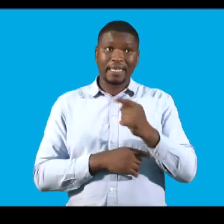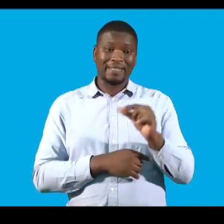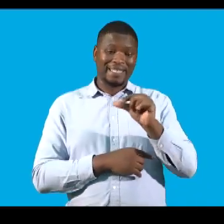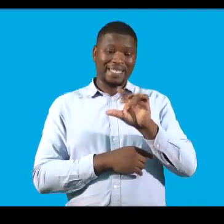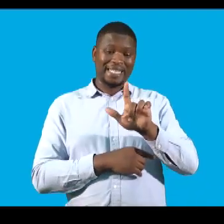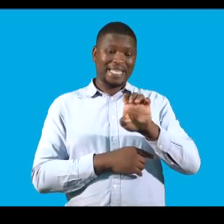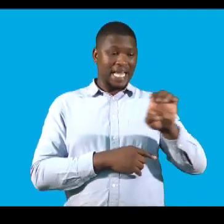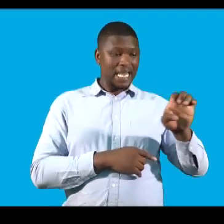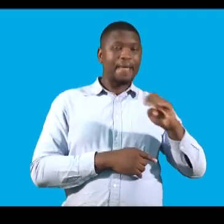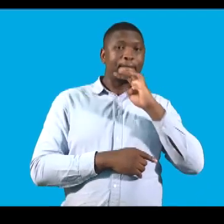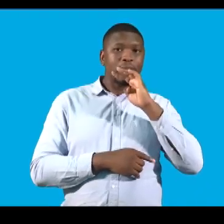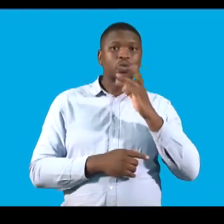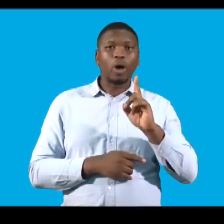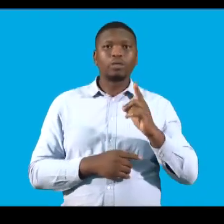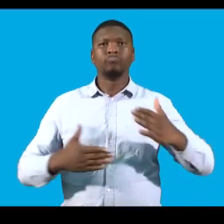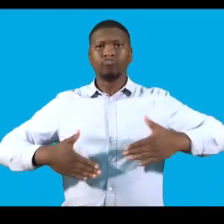to joy or elation.